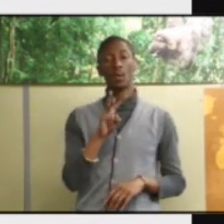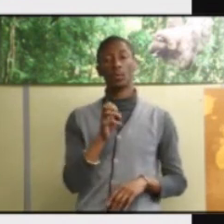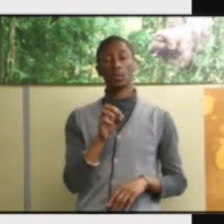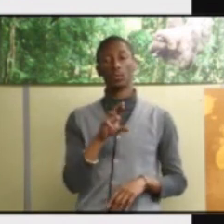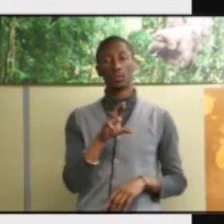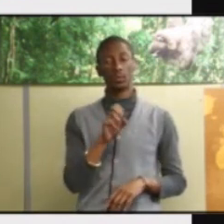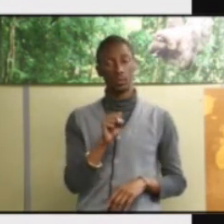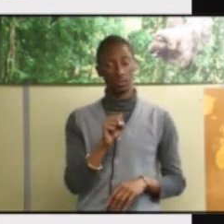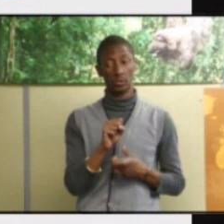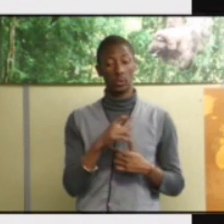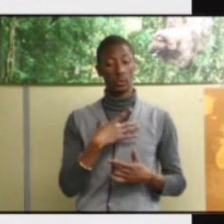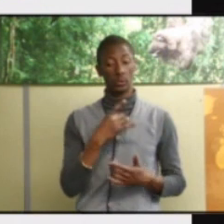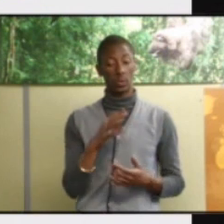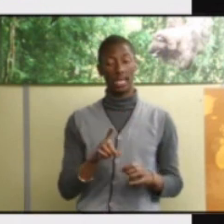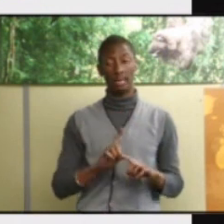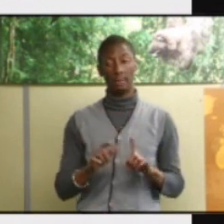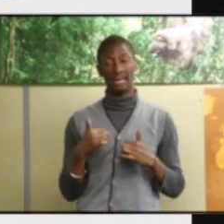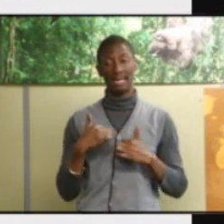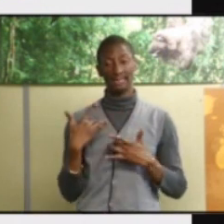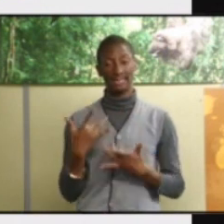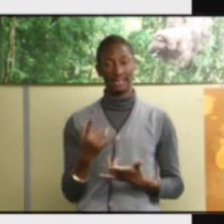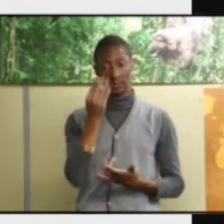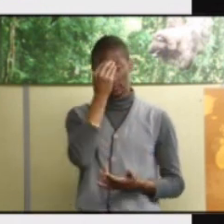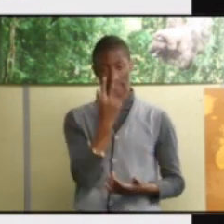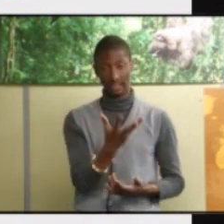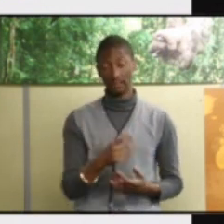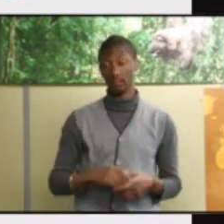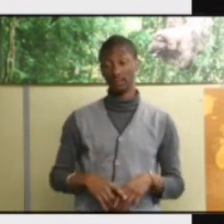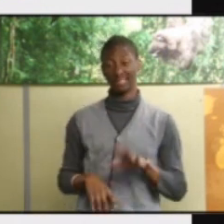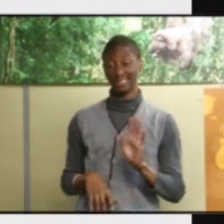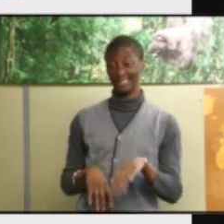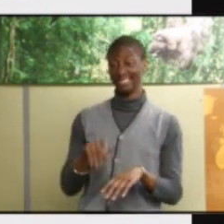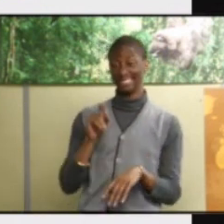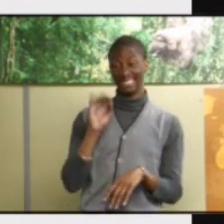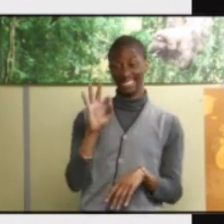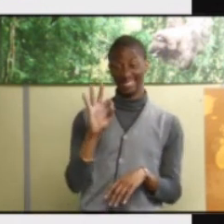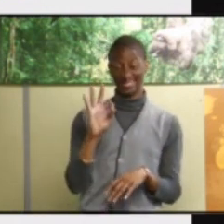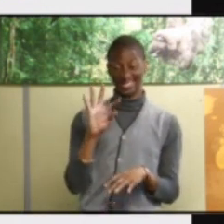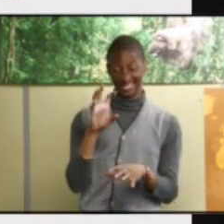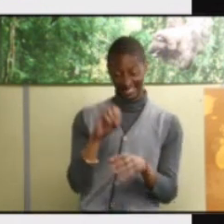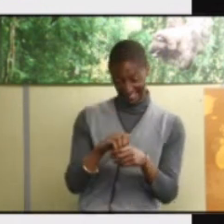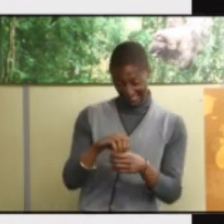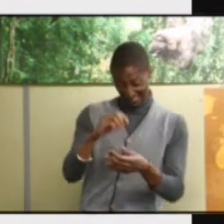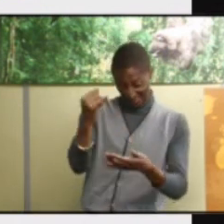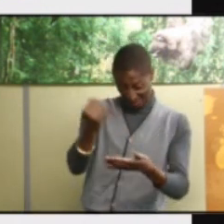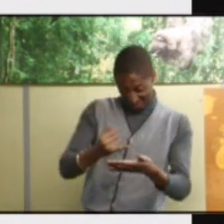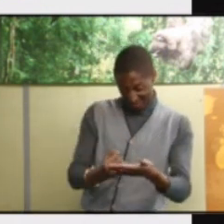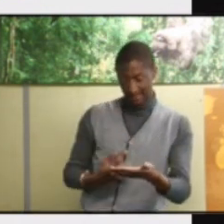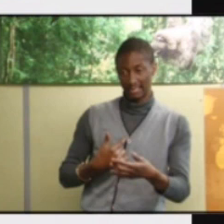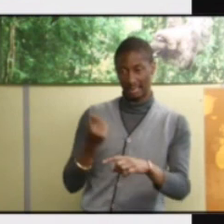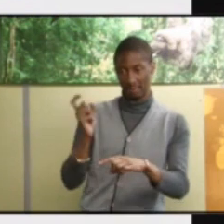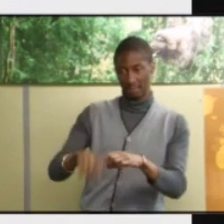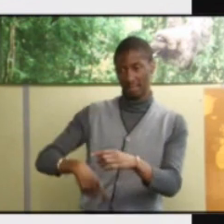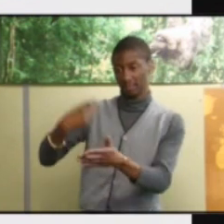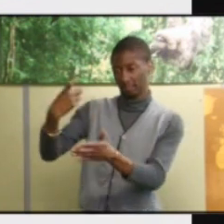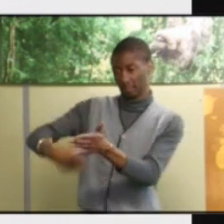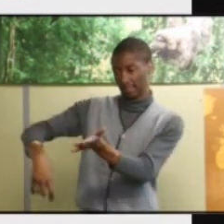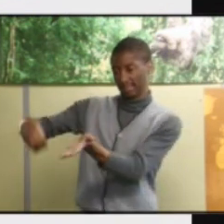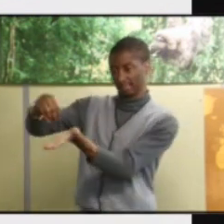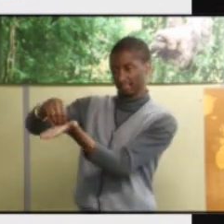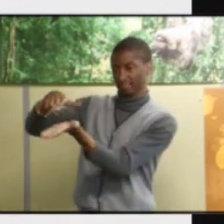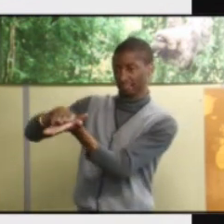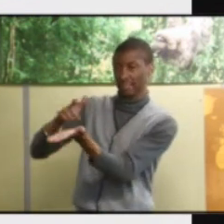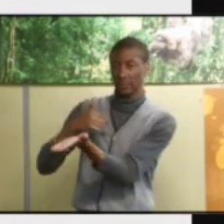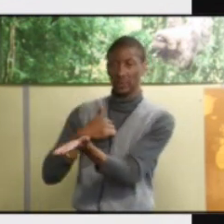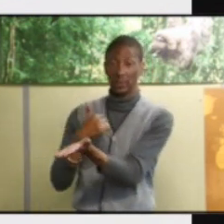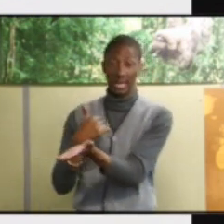like, but I typically say to them, is that if it's in the drawings, then I have to price it. So typically what I would